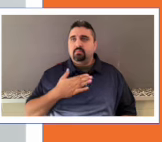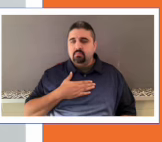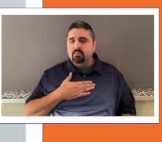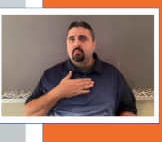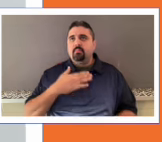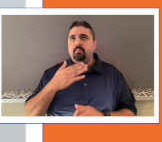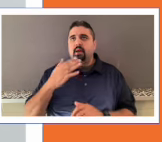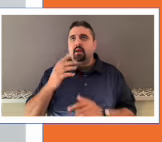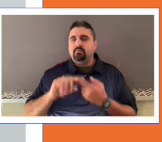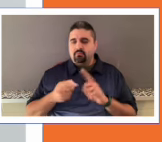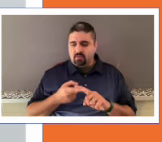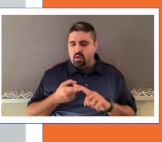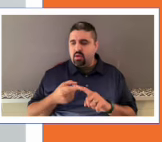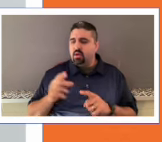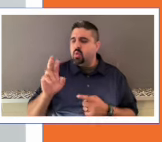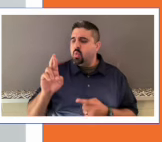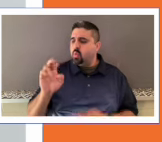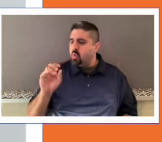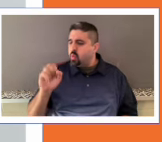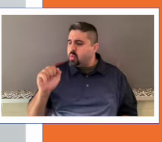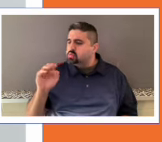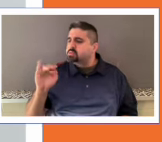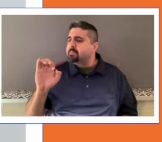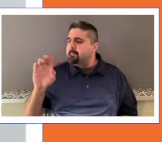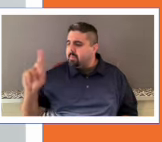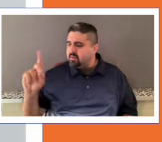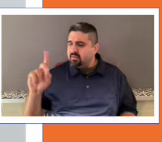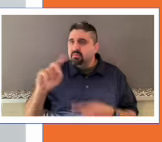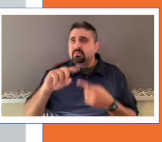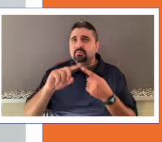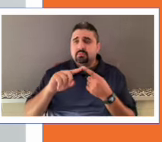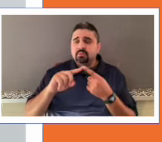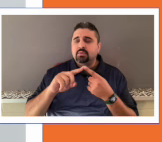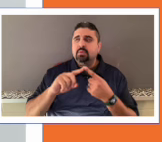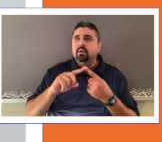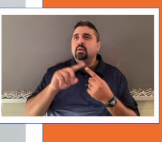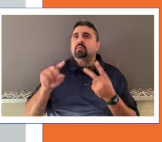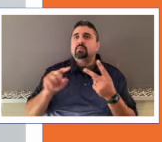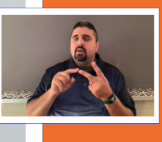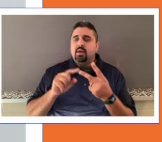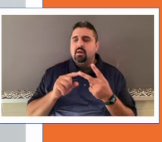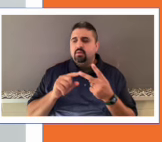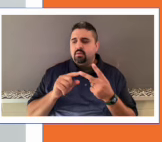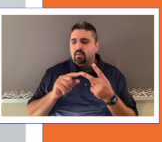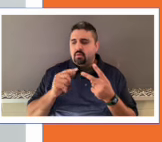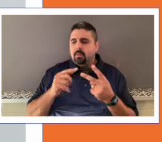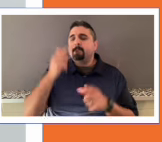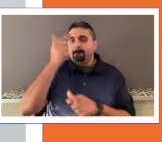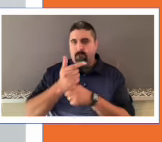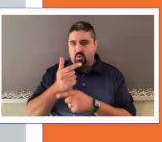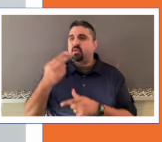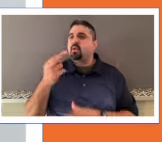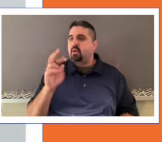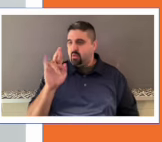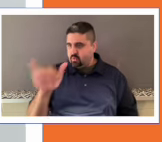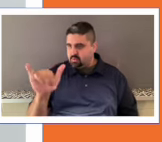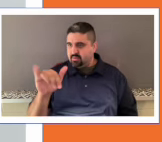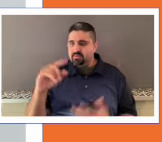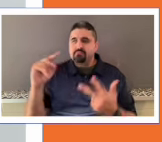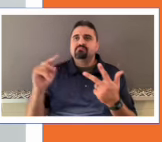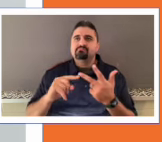My friend Rosamond has seen it, and my brother Harry, and Fang.